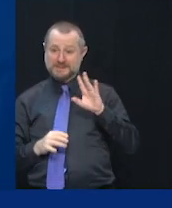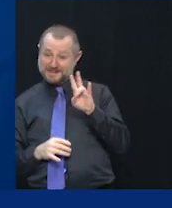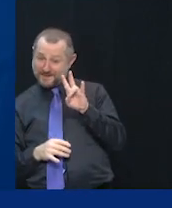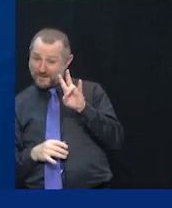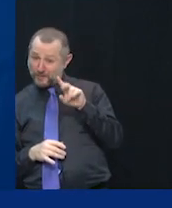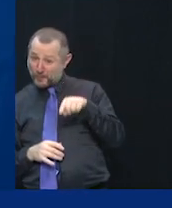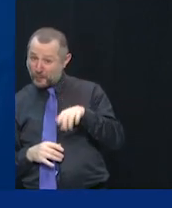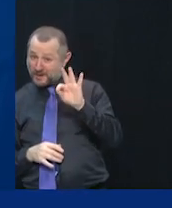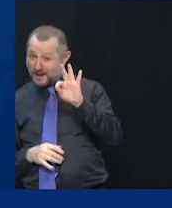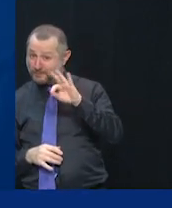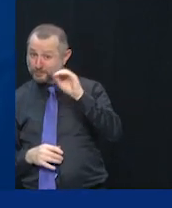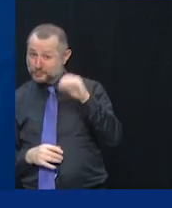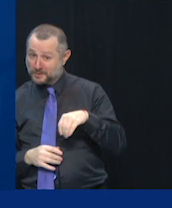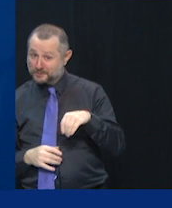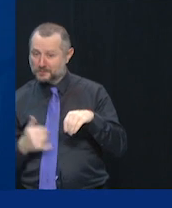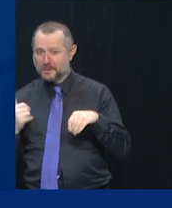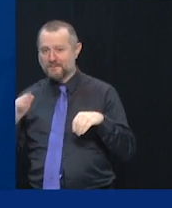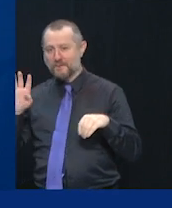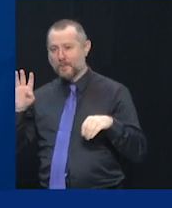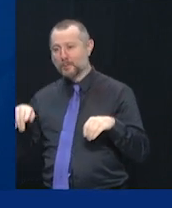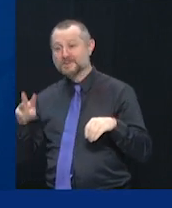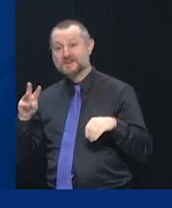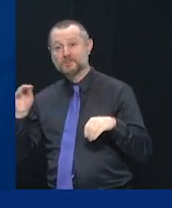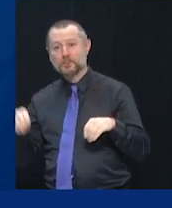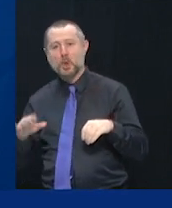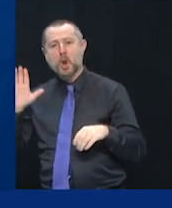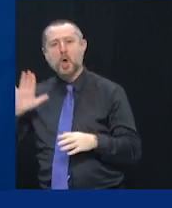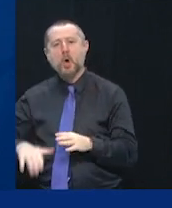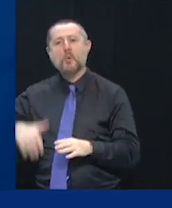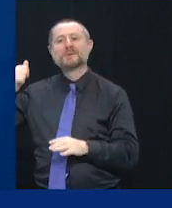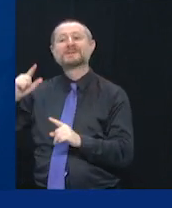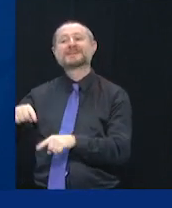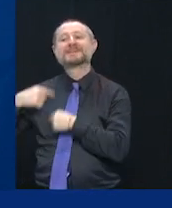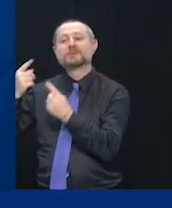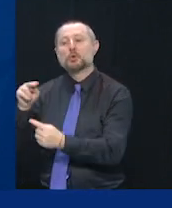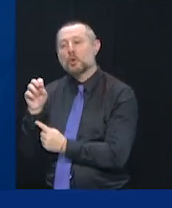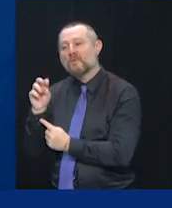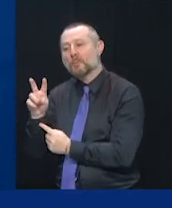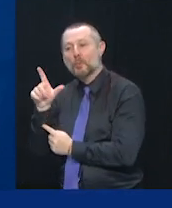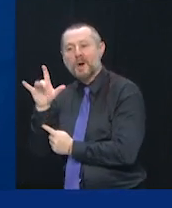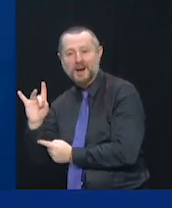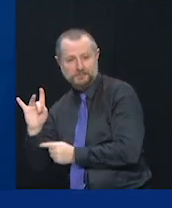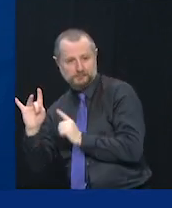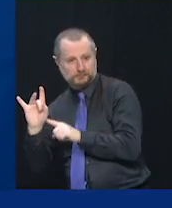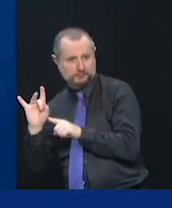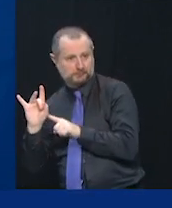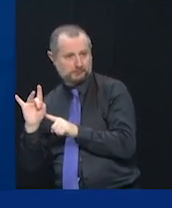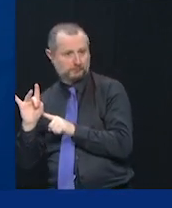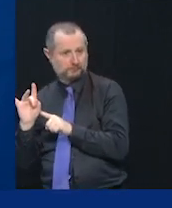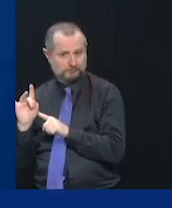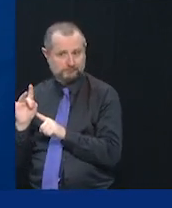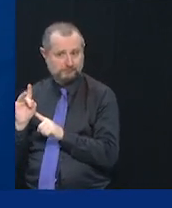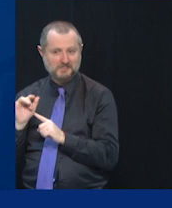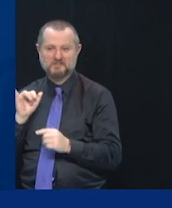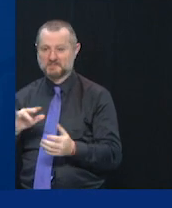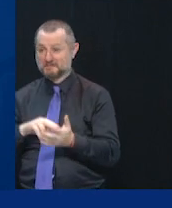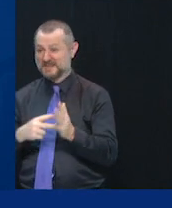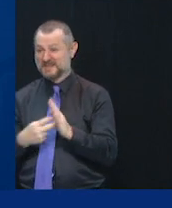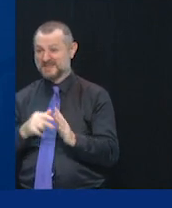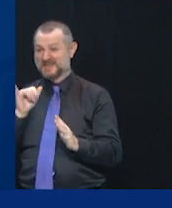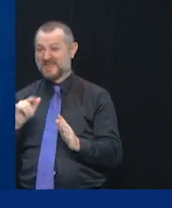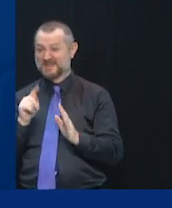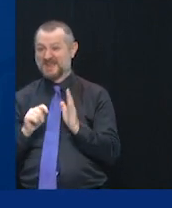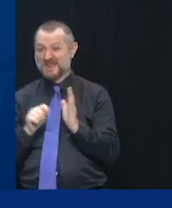daily positivity since November 28th. So that takes us just to about Thanksgiving, when people